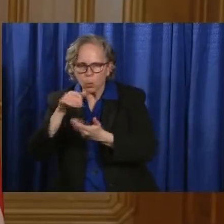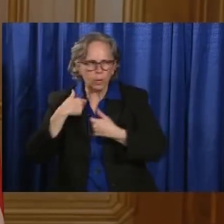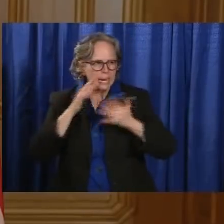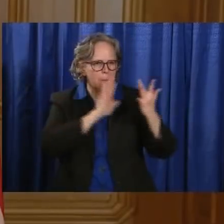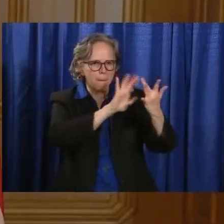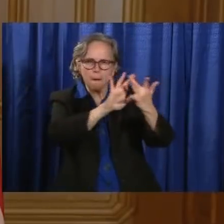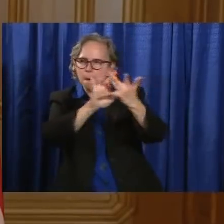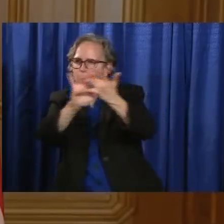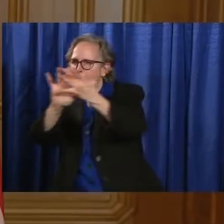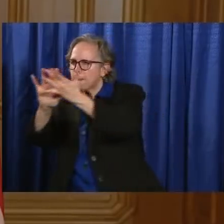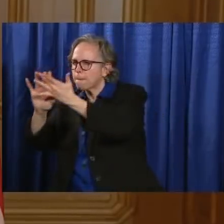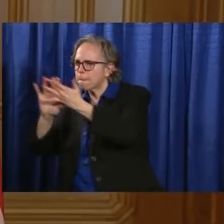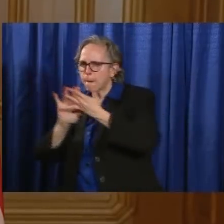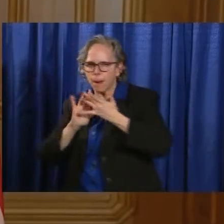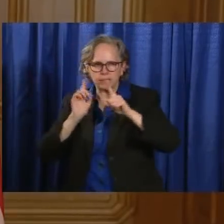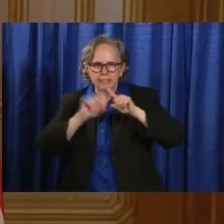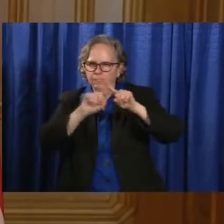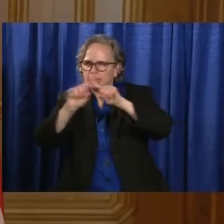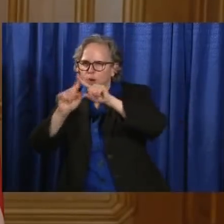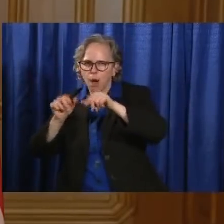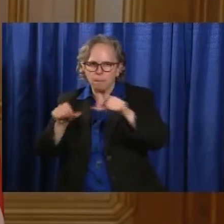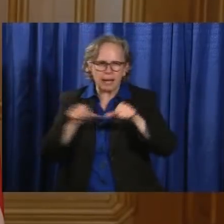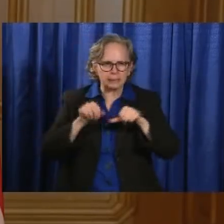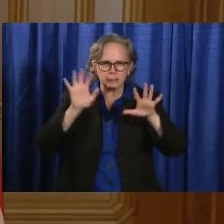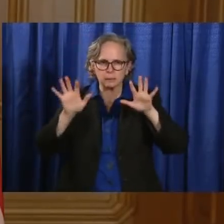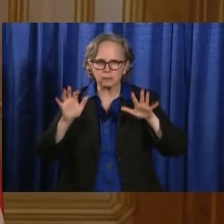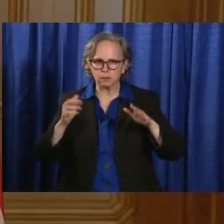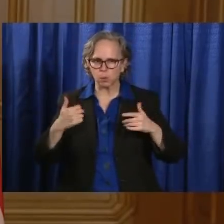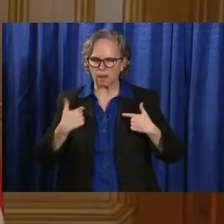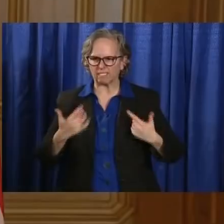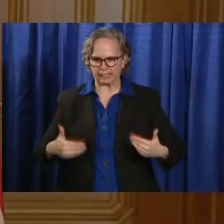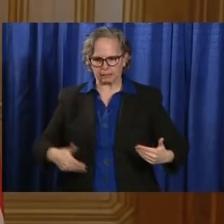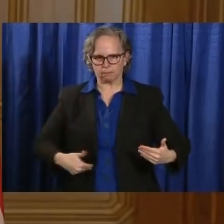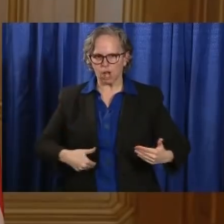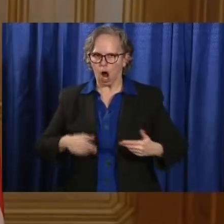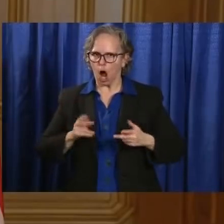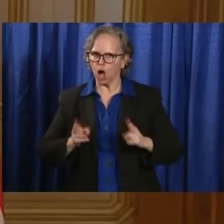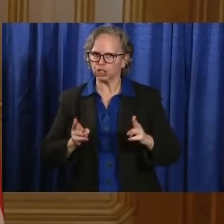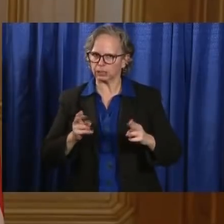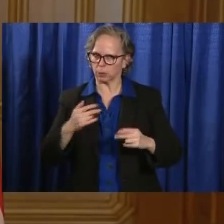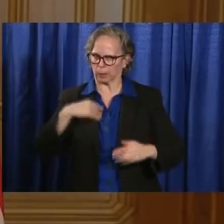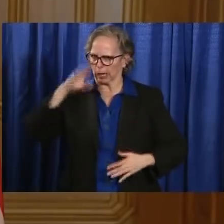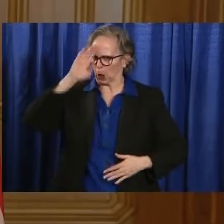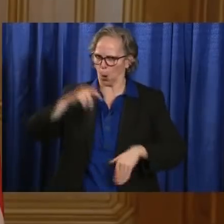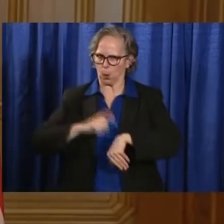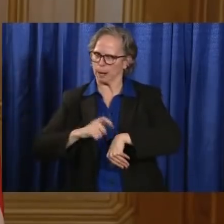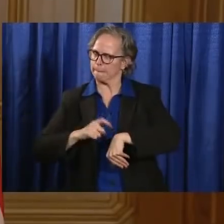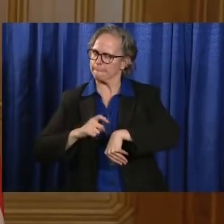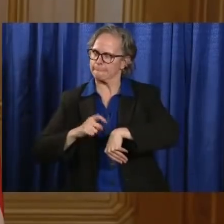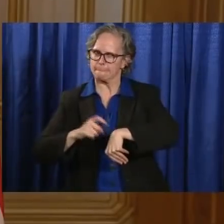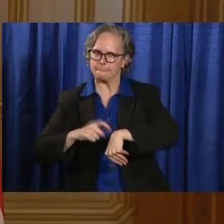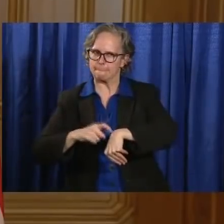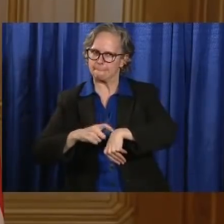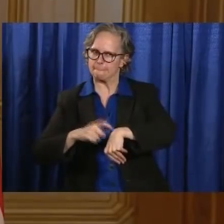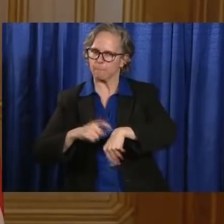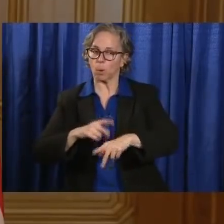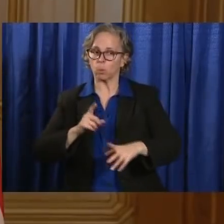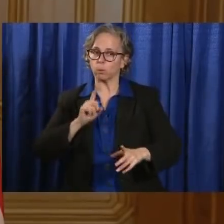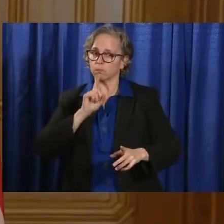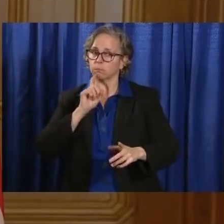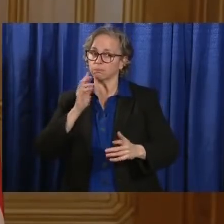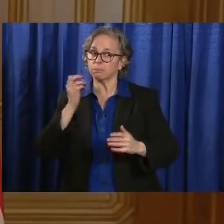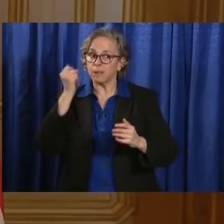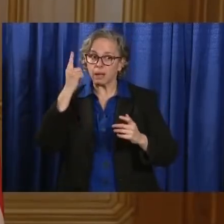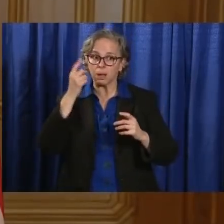know, there's a real sense of urgency, and I can guarantee you that everybody that works for me, works